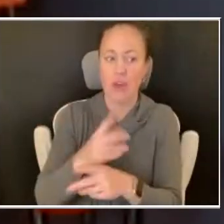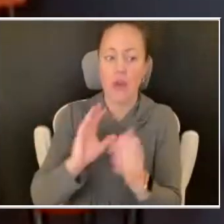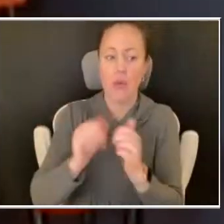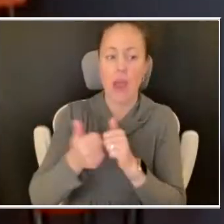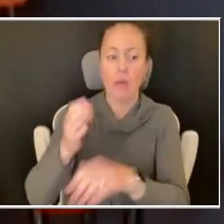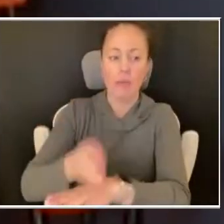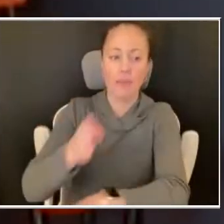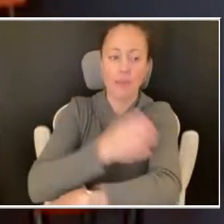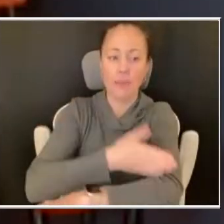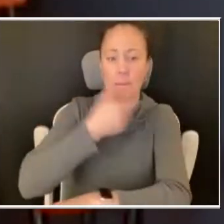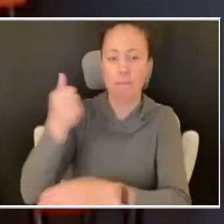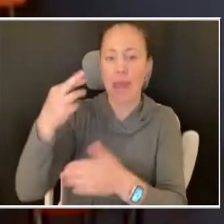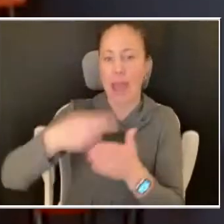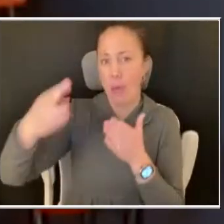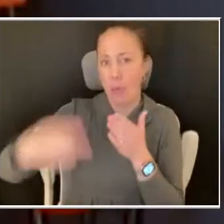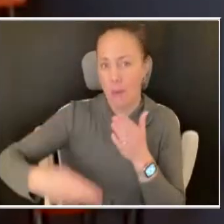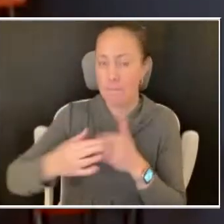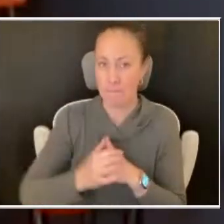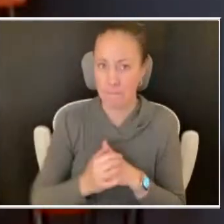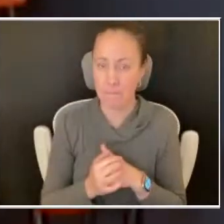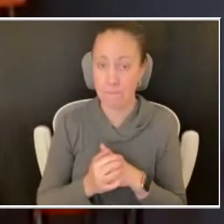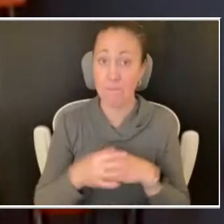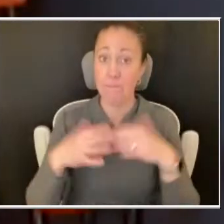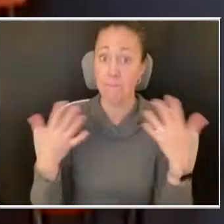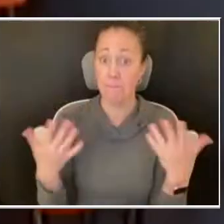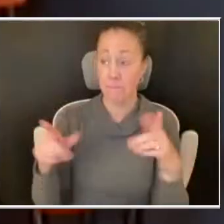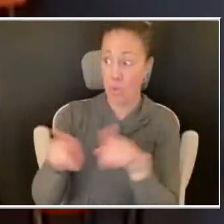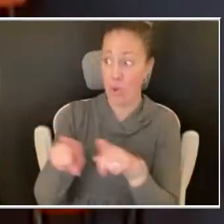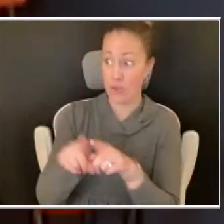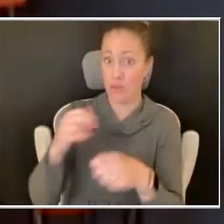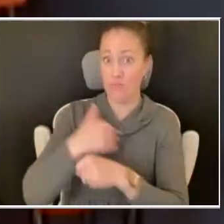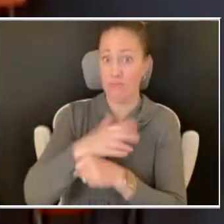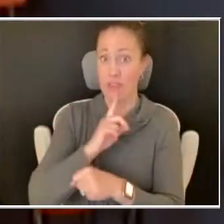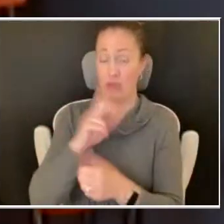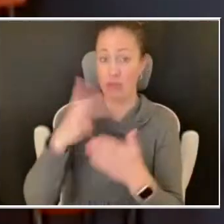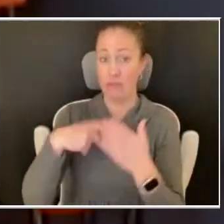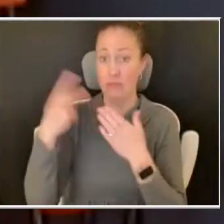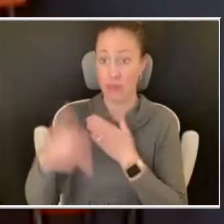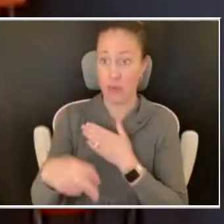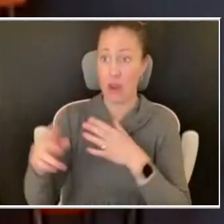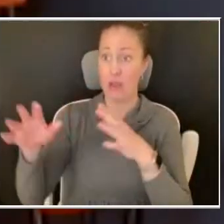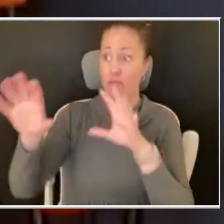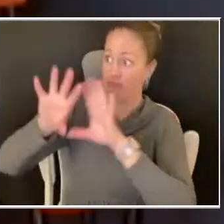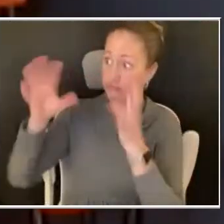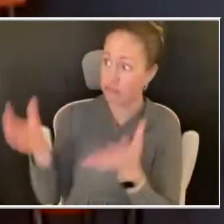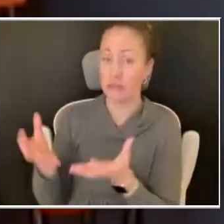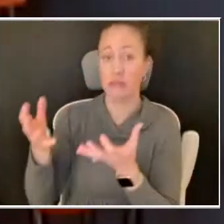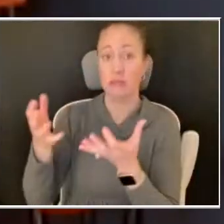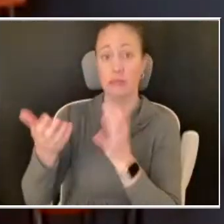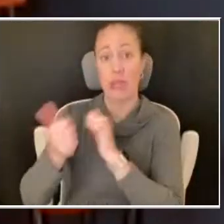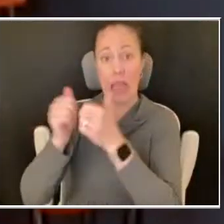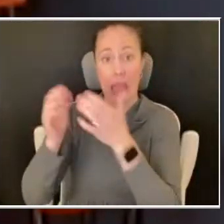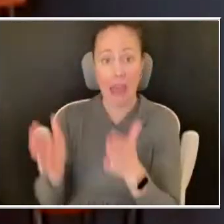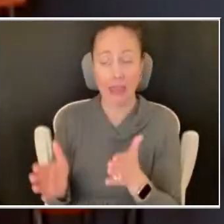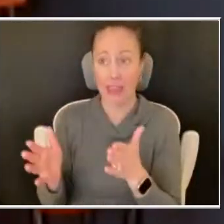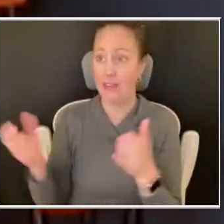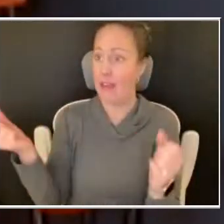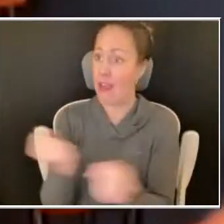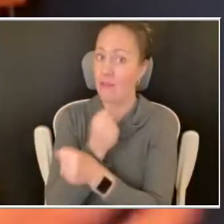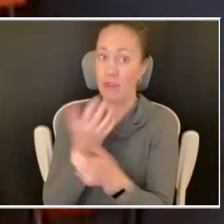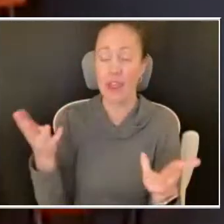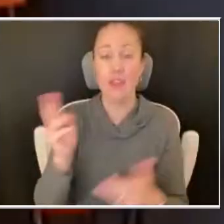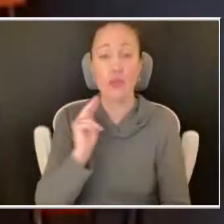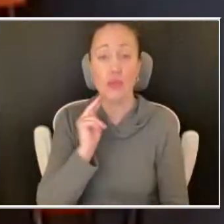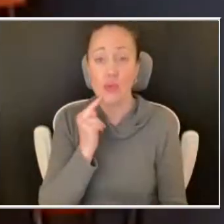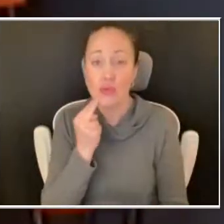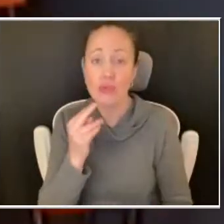outcomes. And then as part of that, we made sure that this was a program that looked at an athlete as a whole. We provide holistic care, addressing